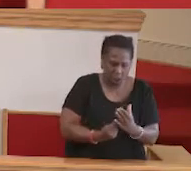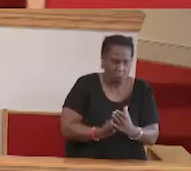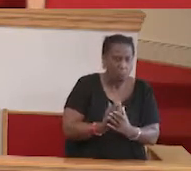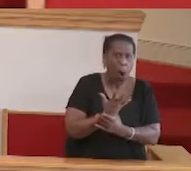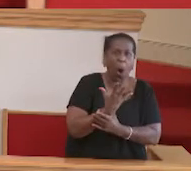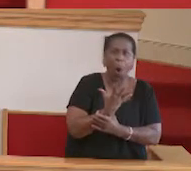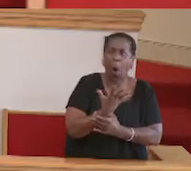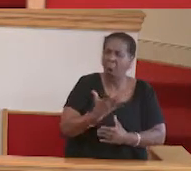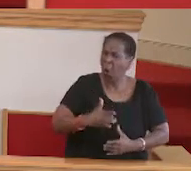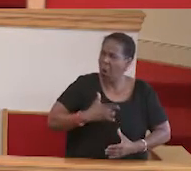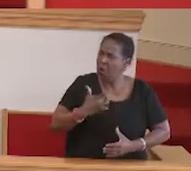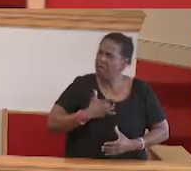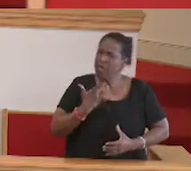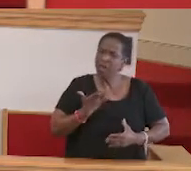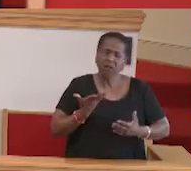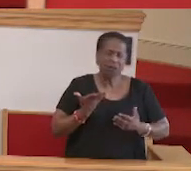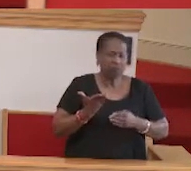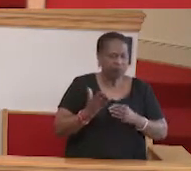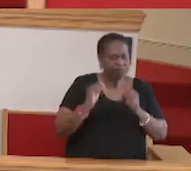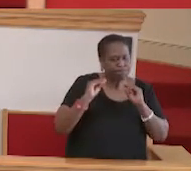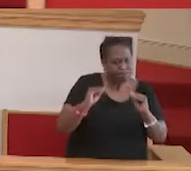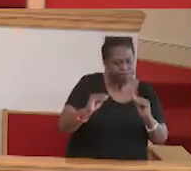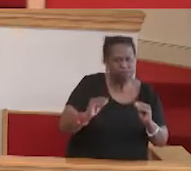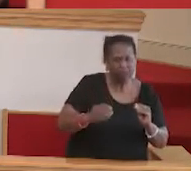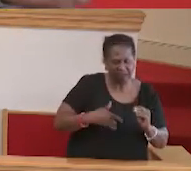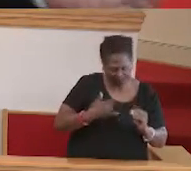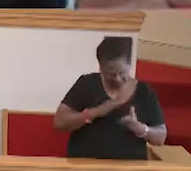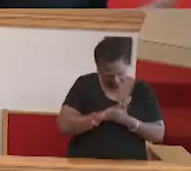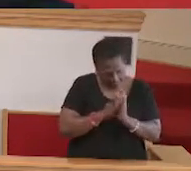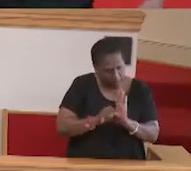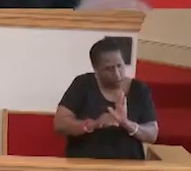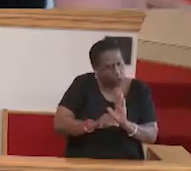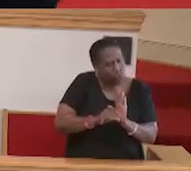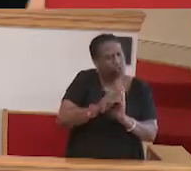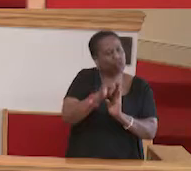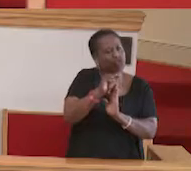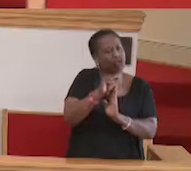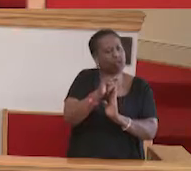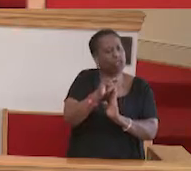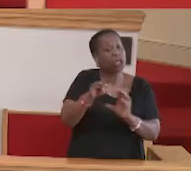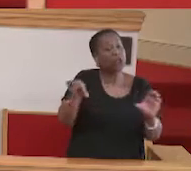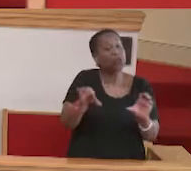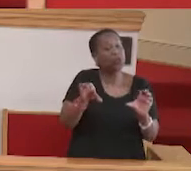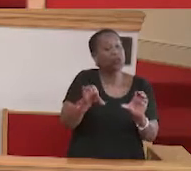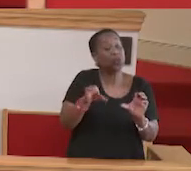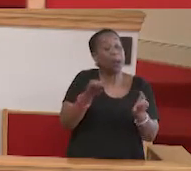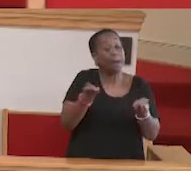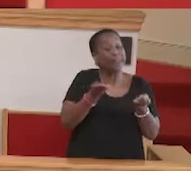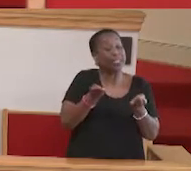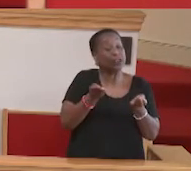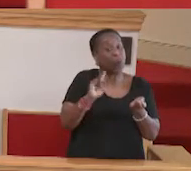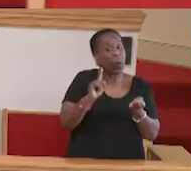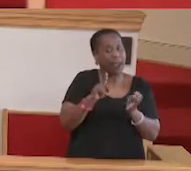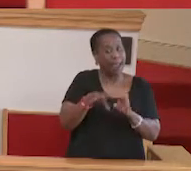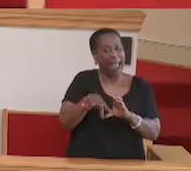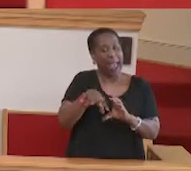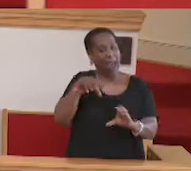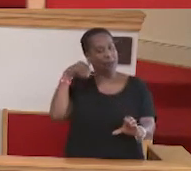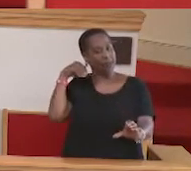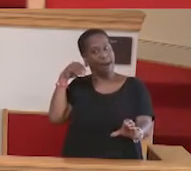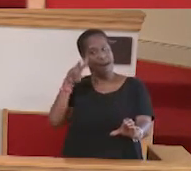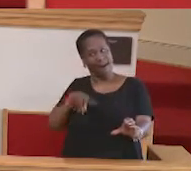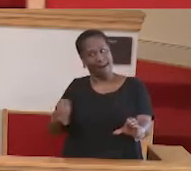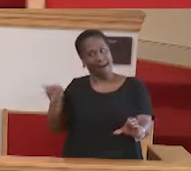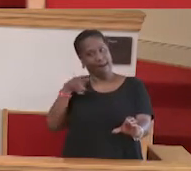groomed and be matured to do ministry from the outside in. Then